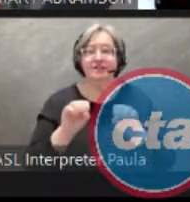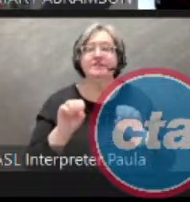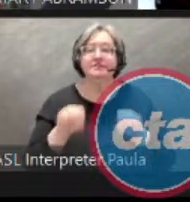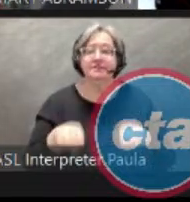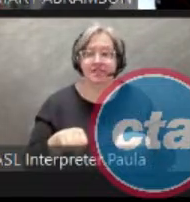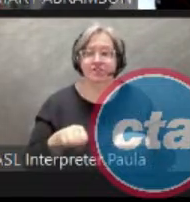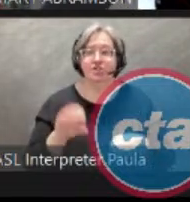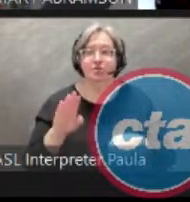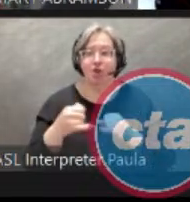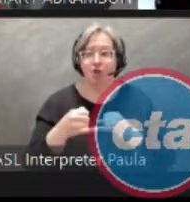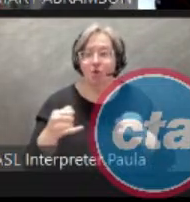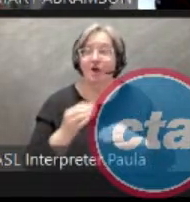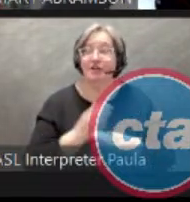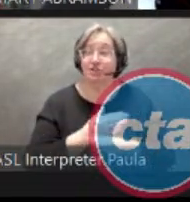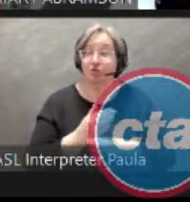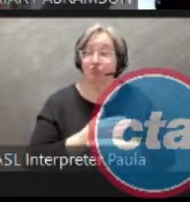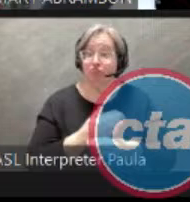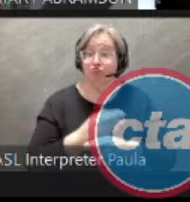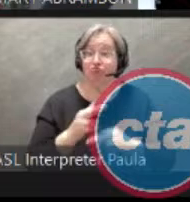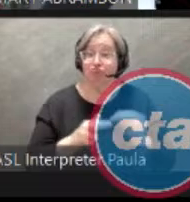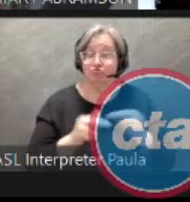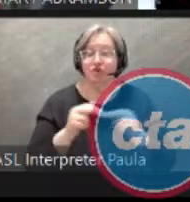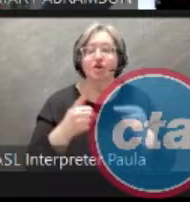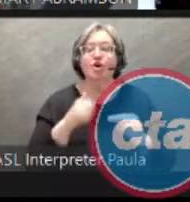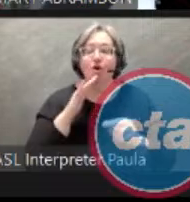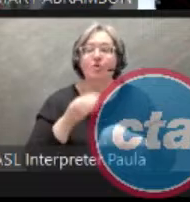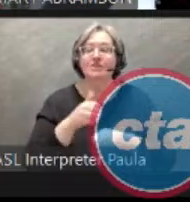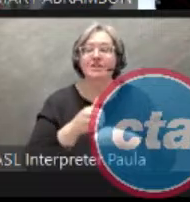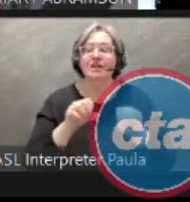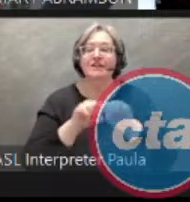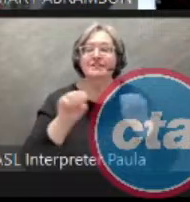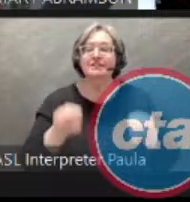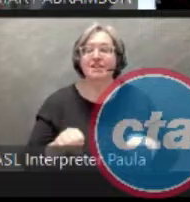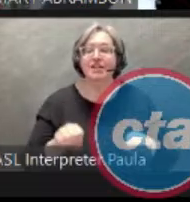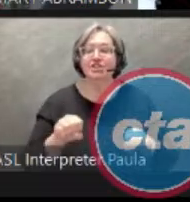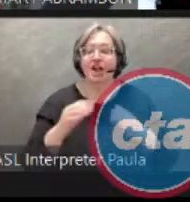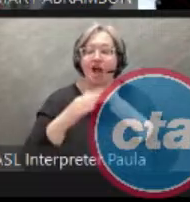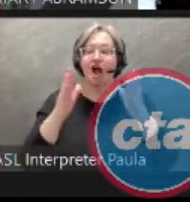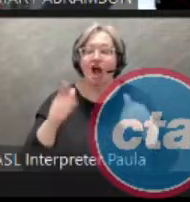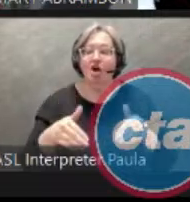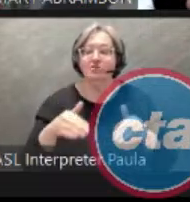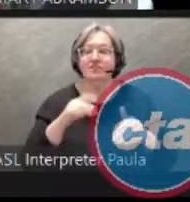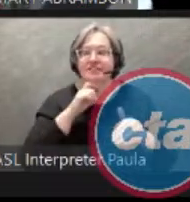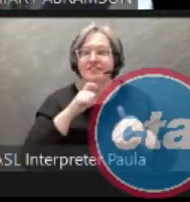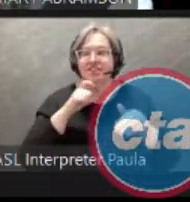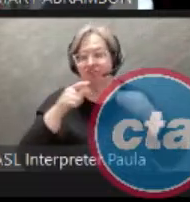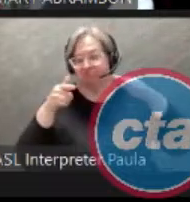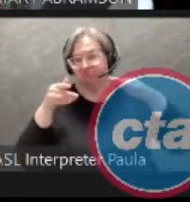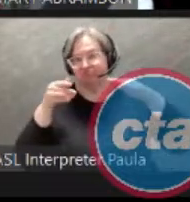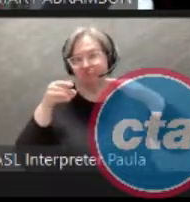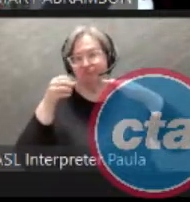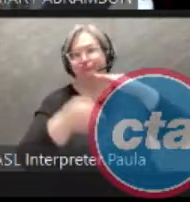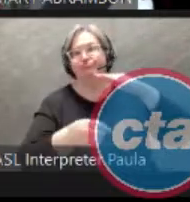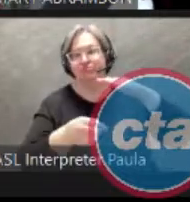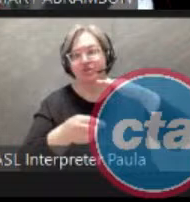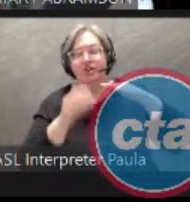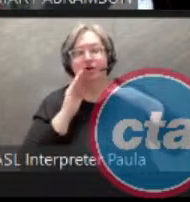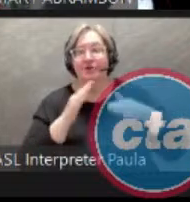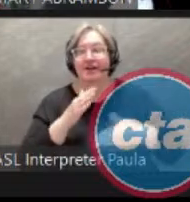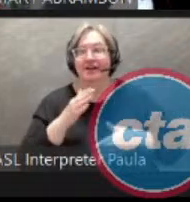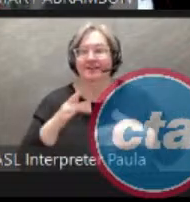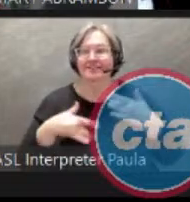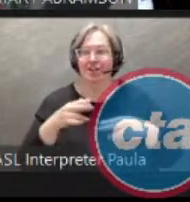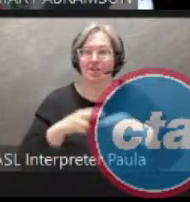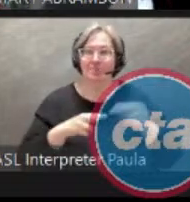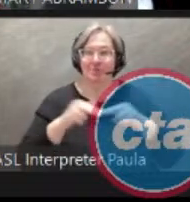We're really excited. We're actually going to be setting station house steel at the end of the month under a line cut. So we're really excited to get that station coming out of the ground. We're doing